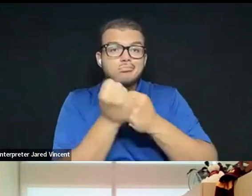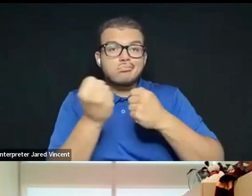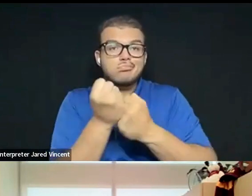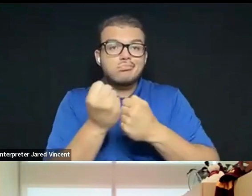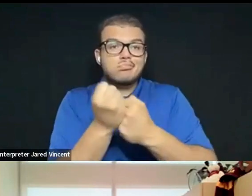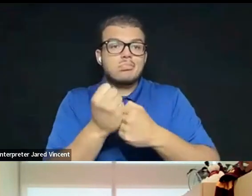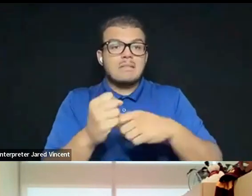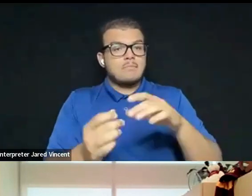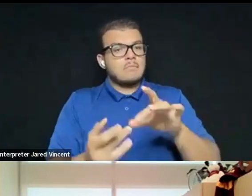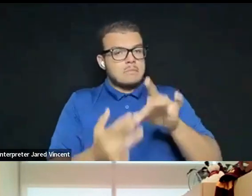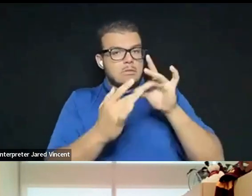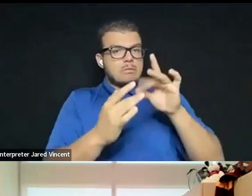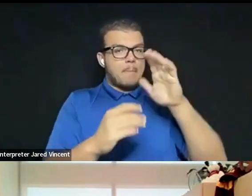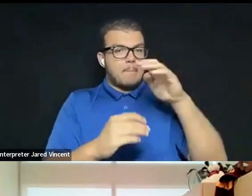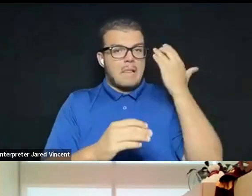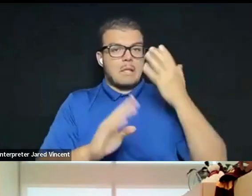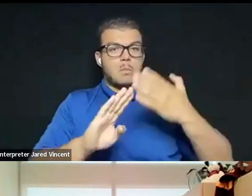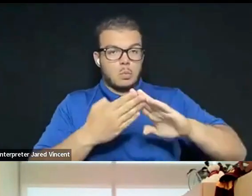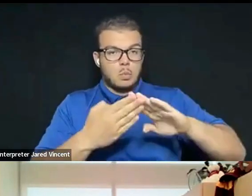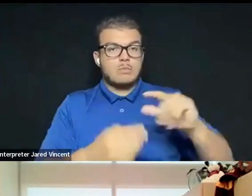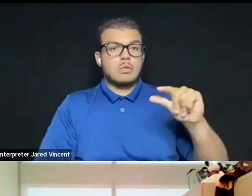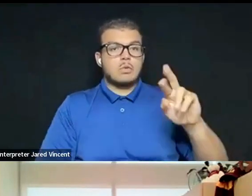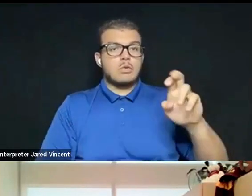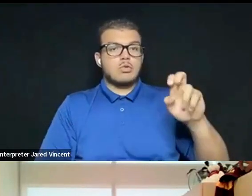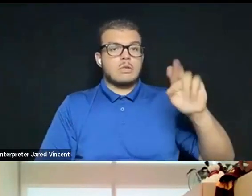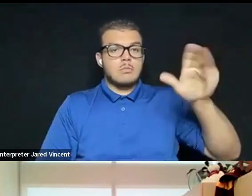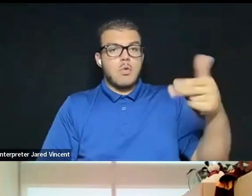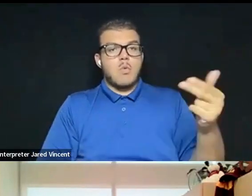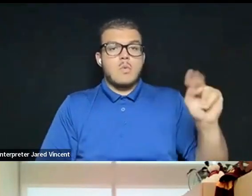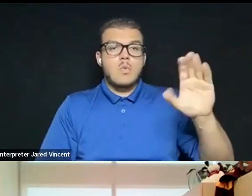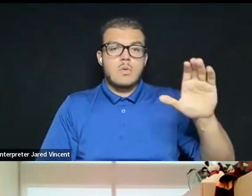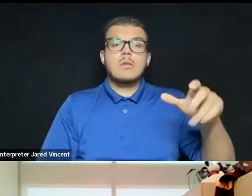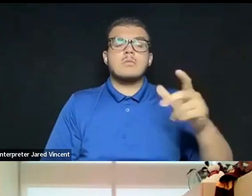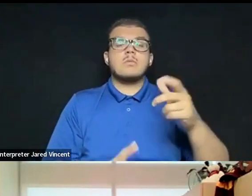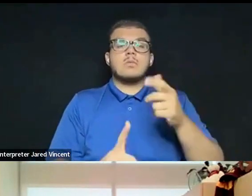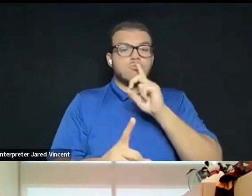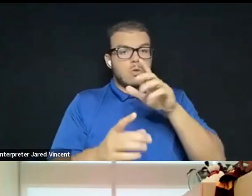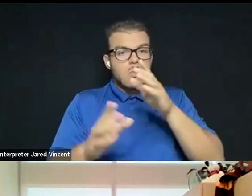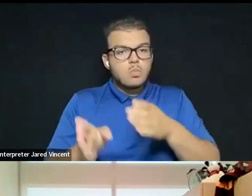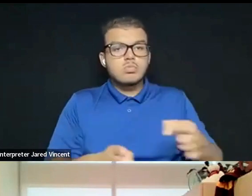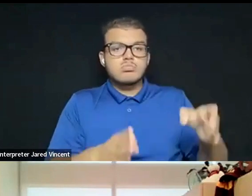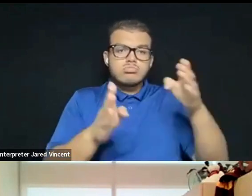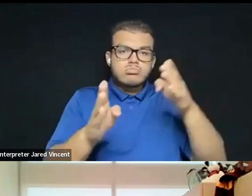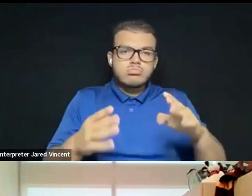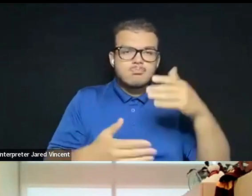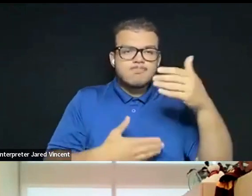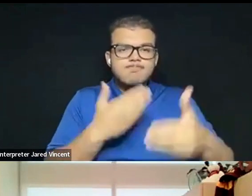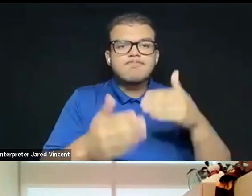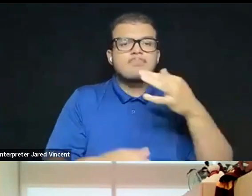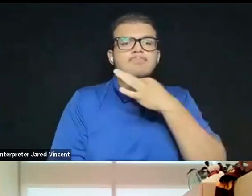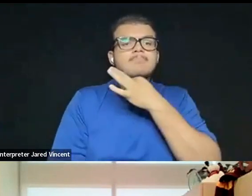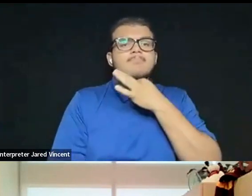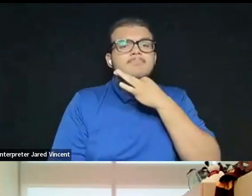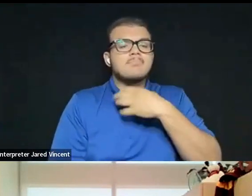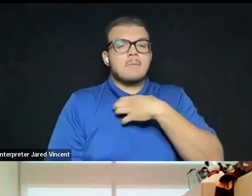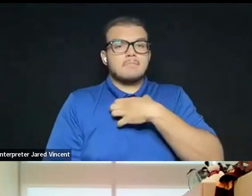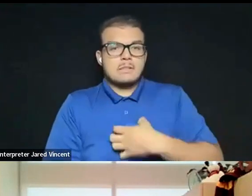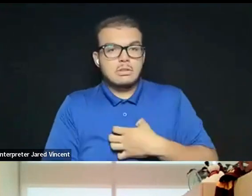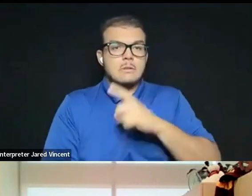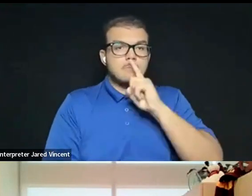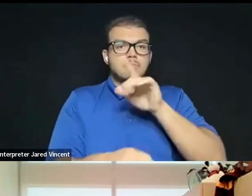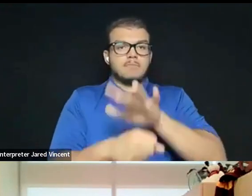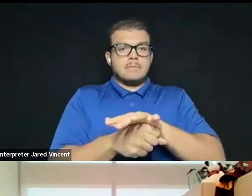the African-American community in Greensboro, were organizing, and they were curious and passionate and committed to doing